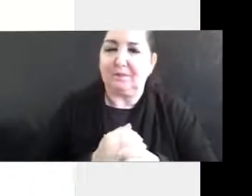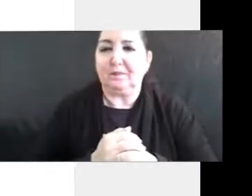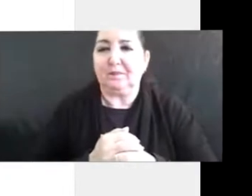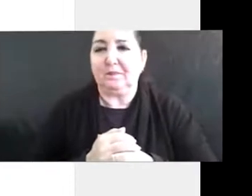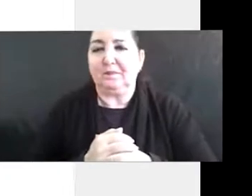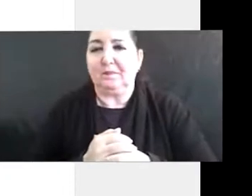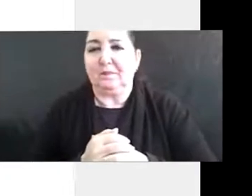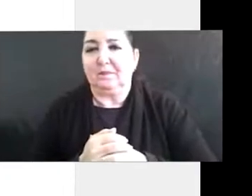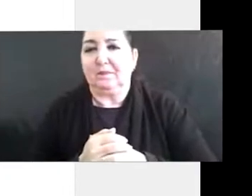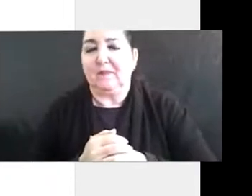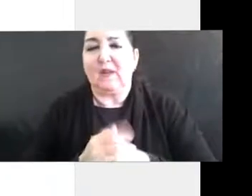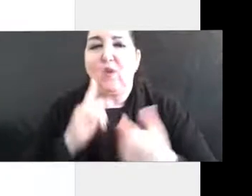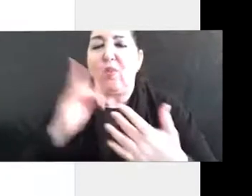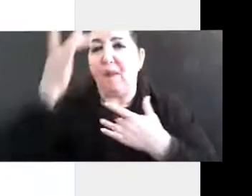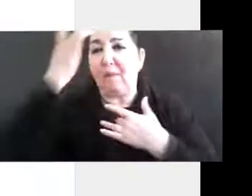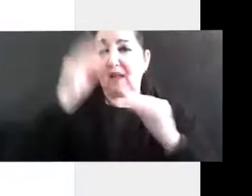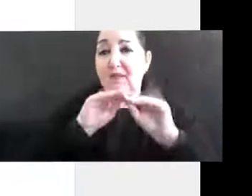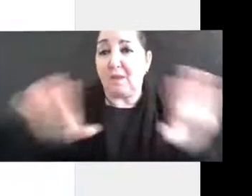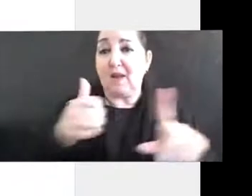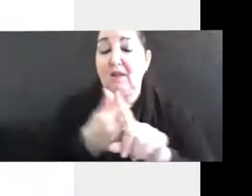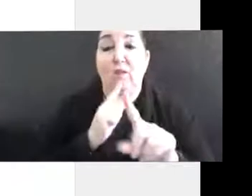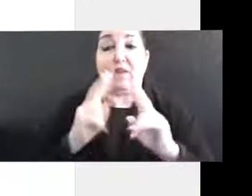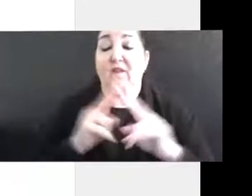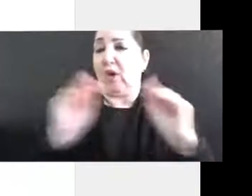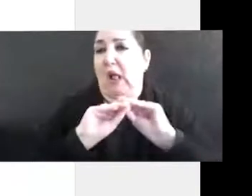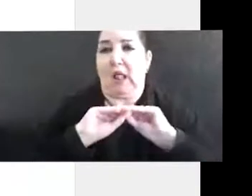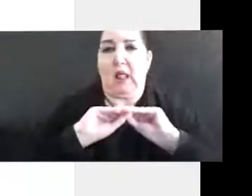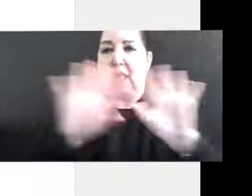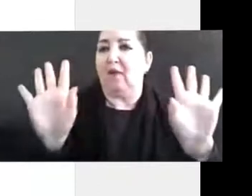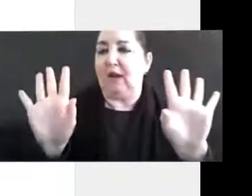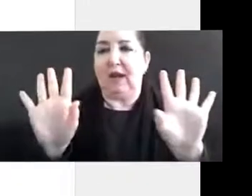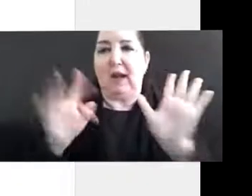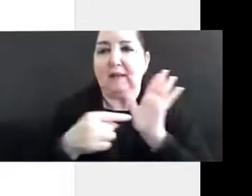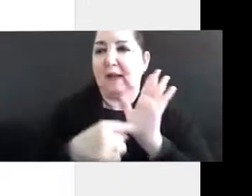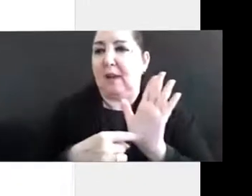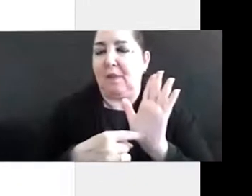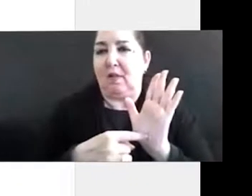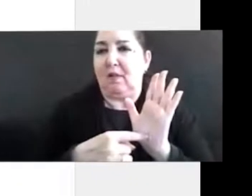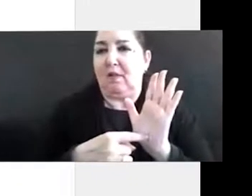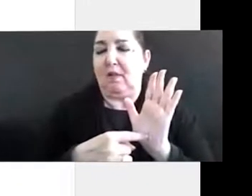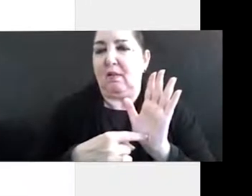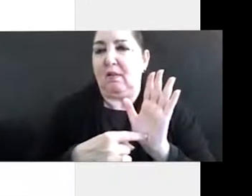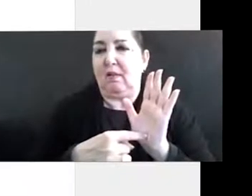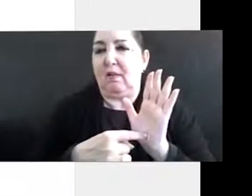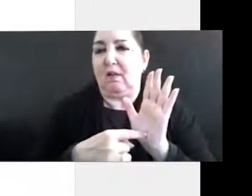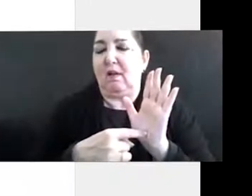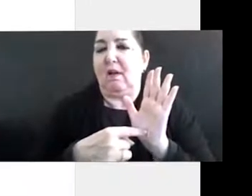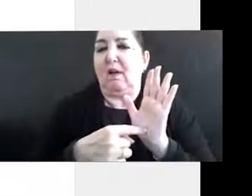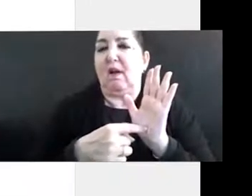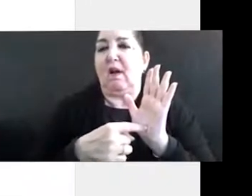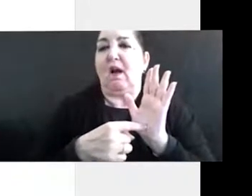for a project that deals a lot with borders, the pandemic was a very glaring, you know, example of